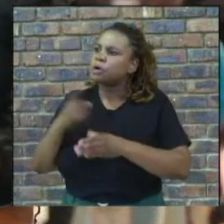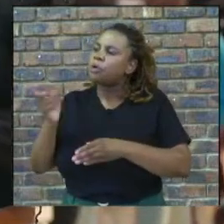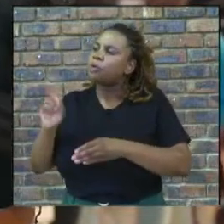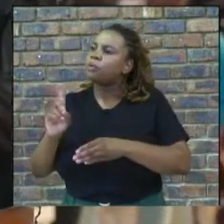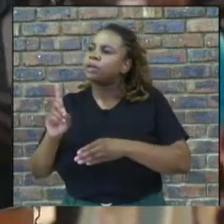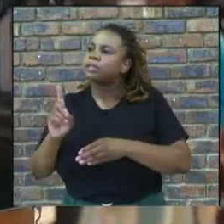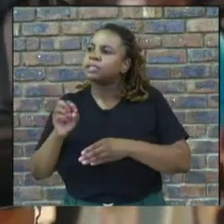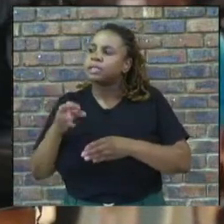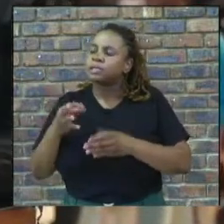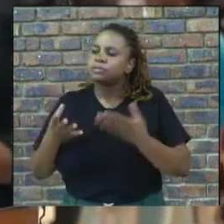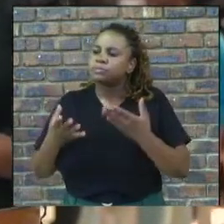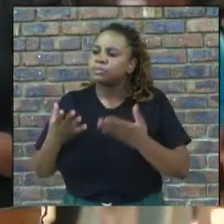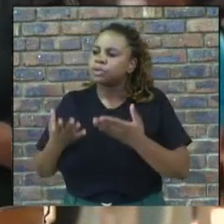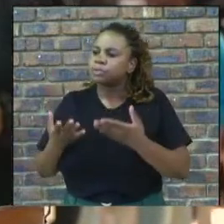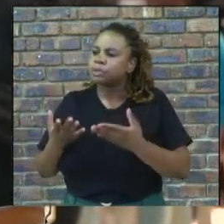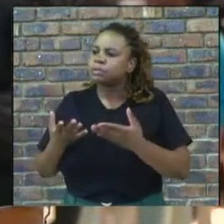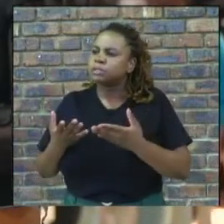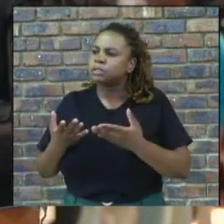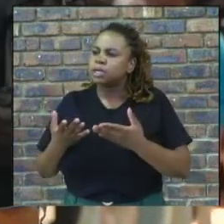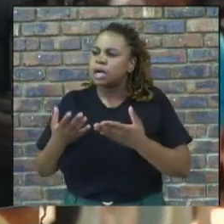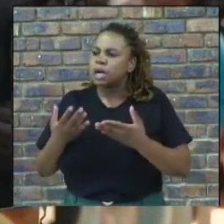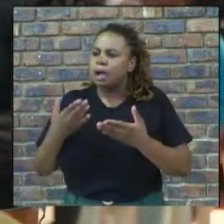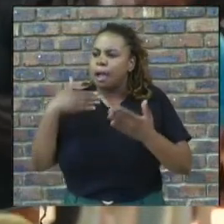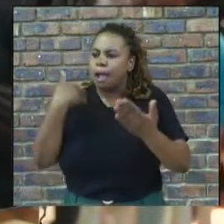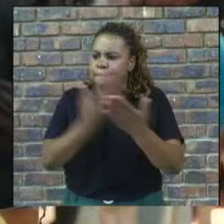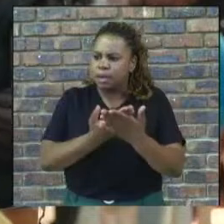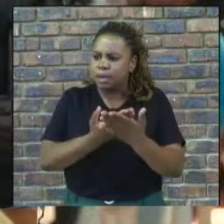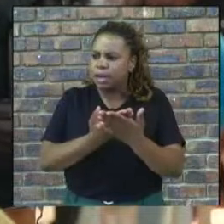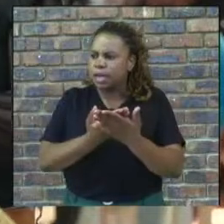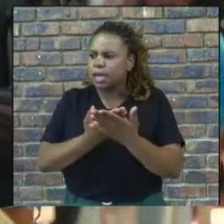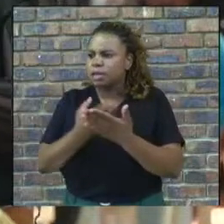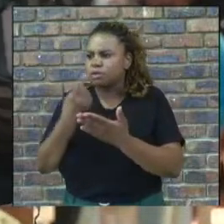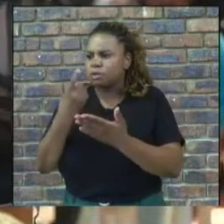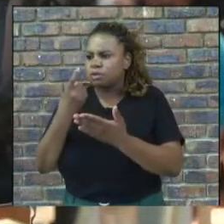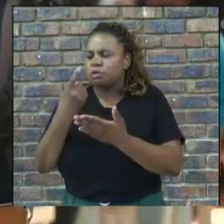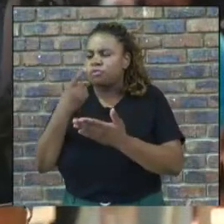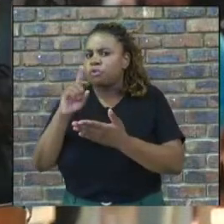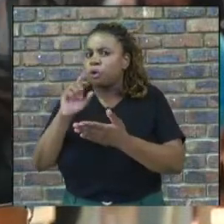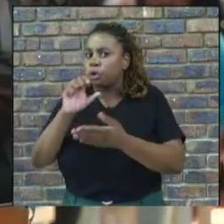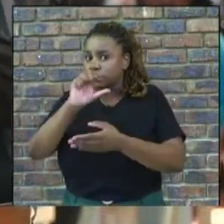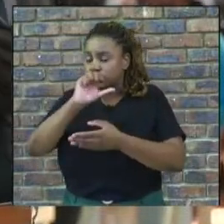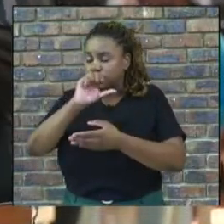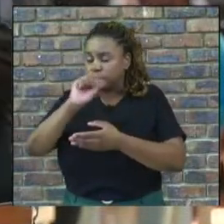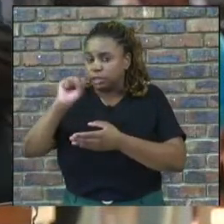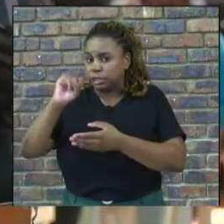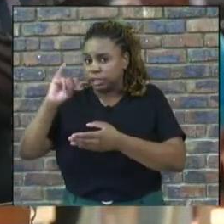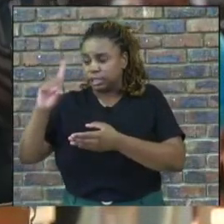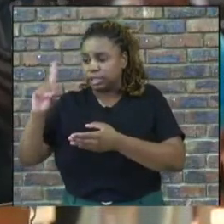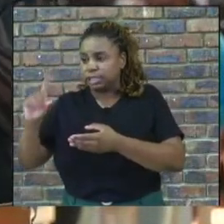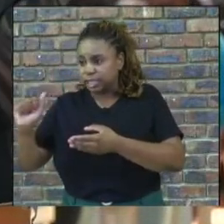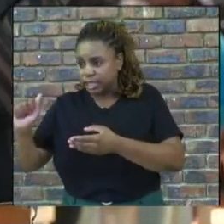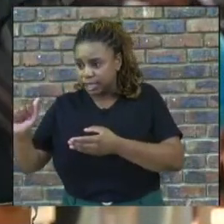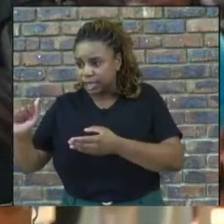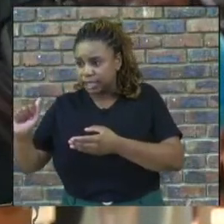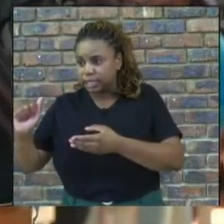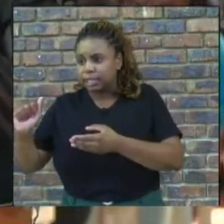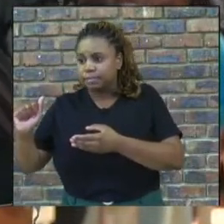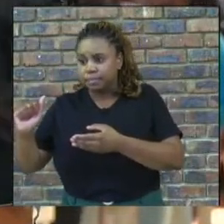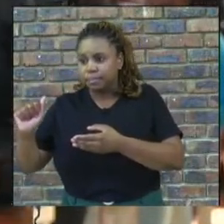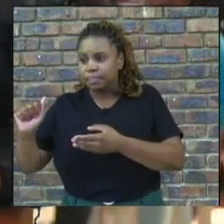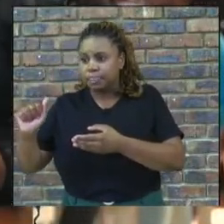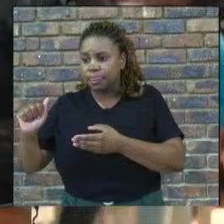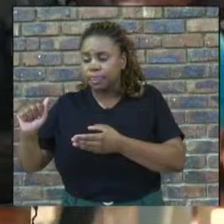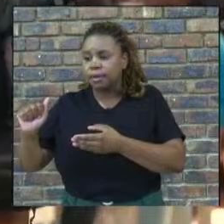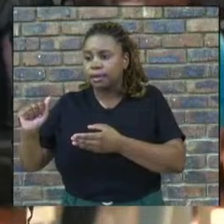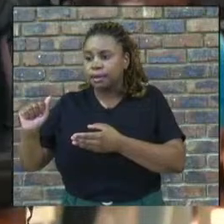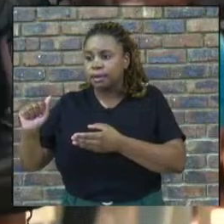le yona gap. Di application tsa rona di tlo nkuwa di iswe mo le reng ban ke utlwa le bua ka hore le batla ho etsa ntho e